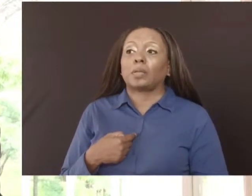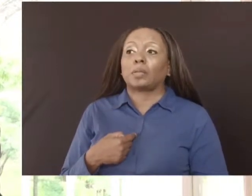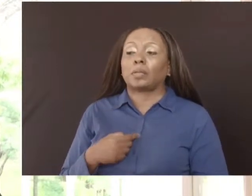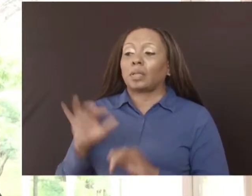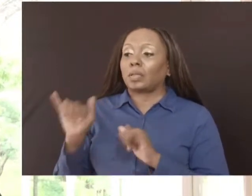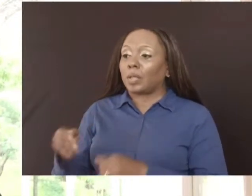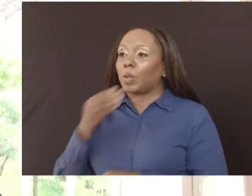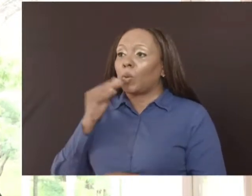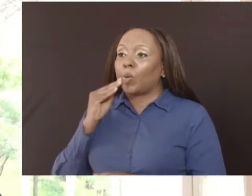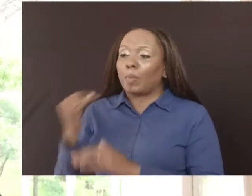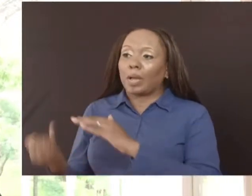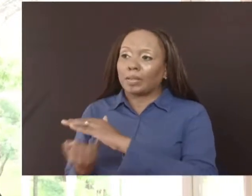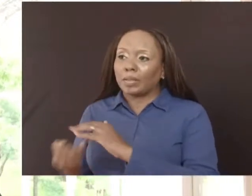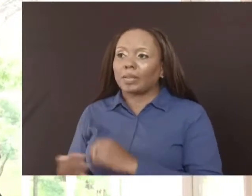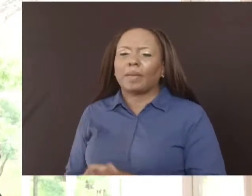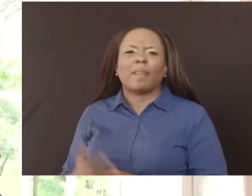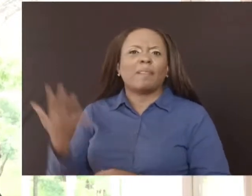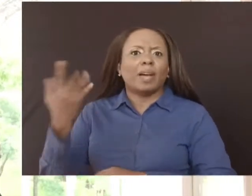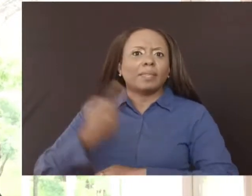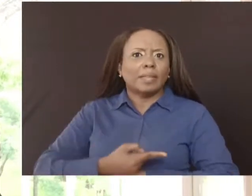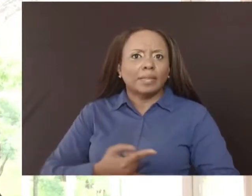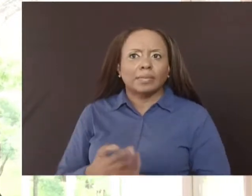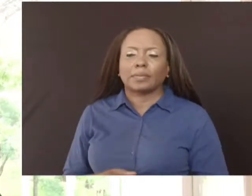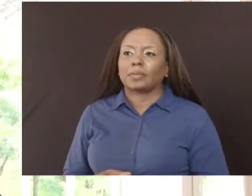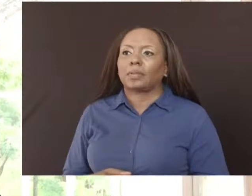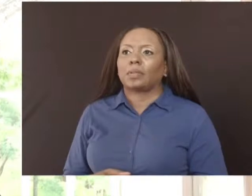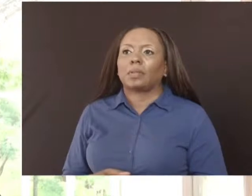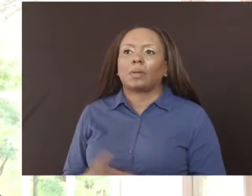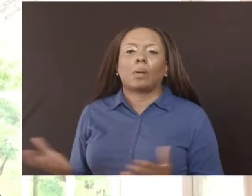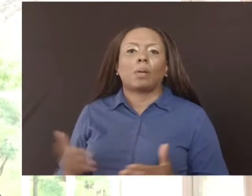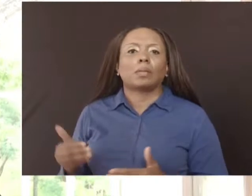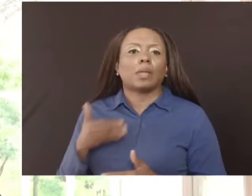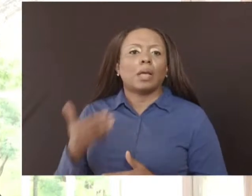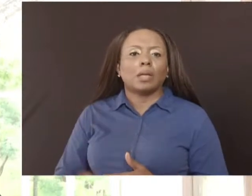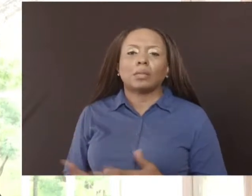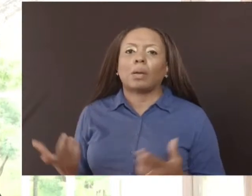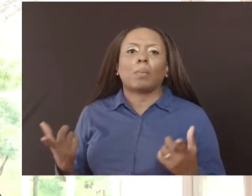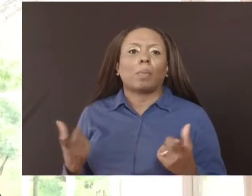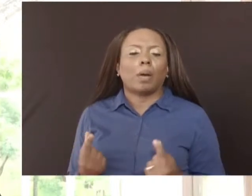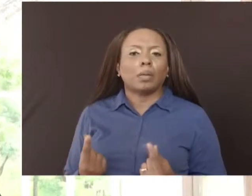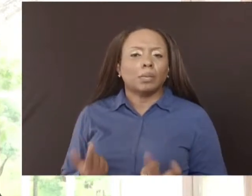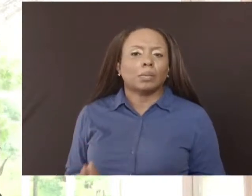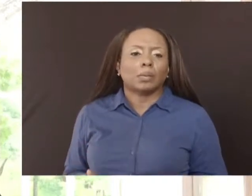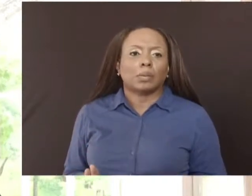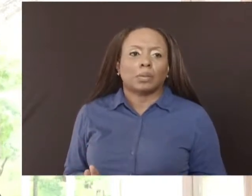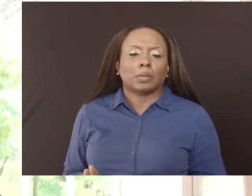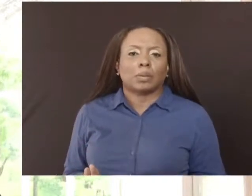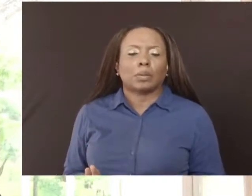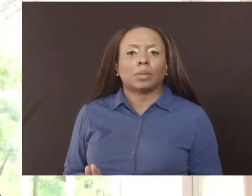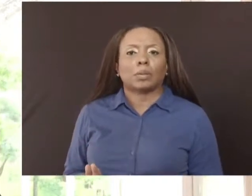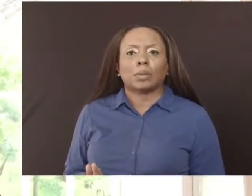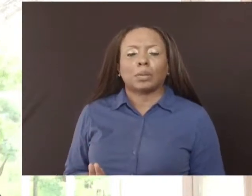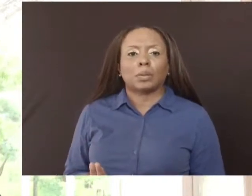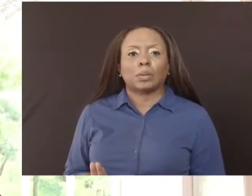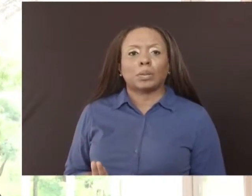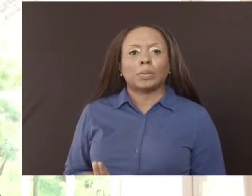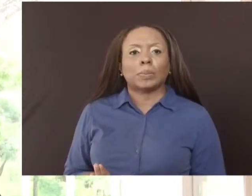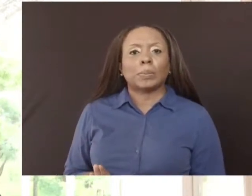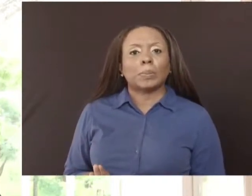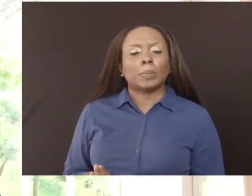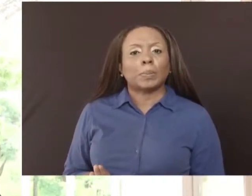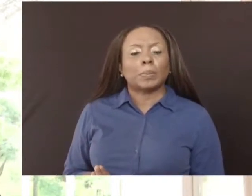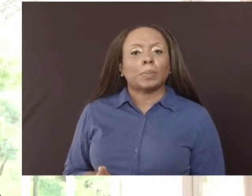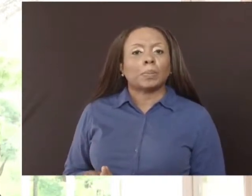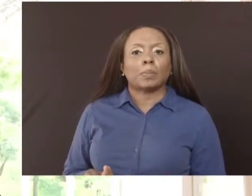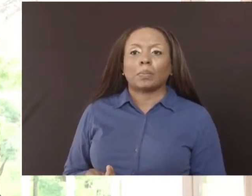feeling good. What is the next step for my status and where do I go from here? In addition, they say, I have not been